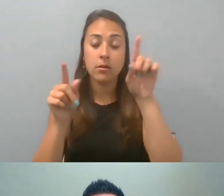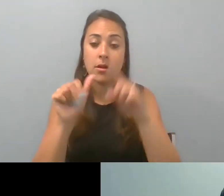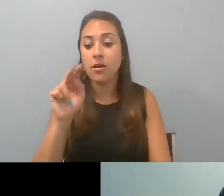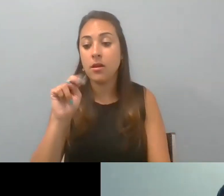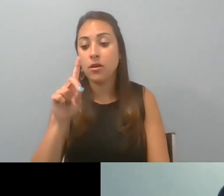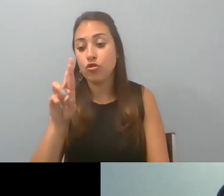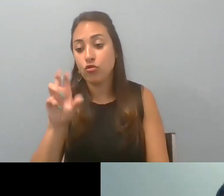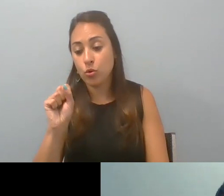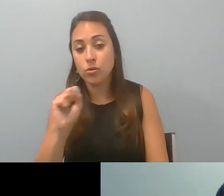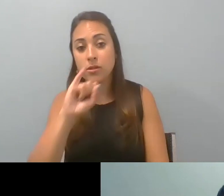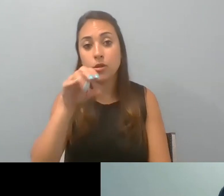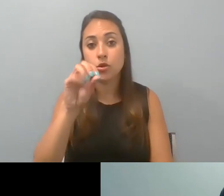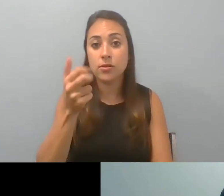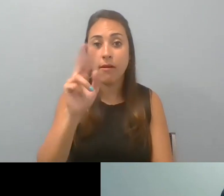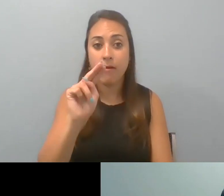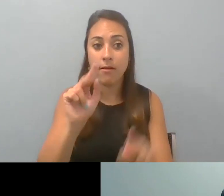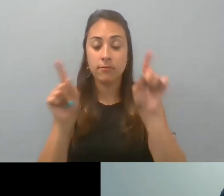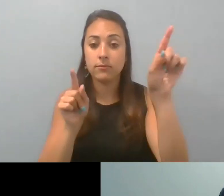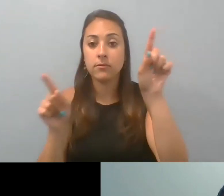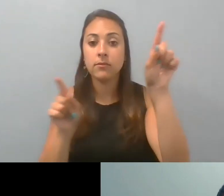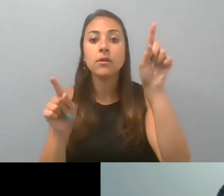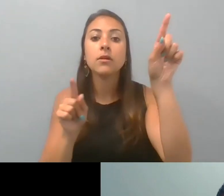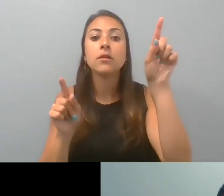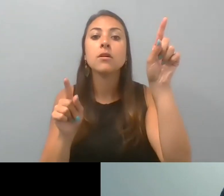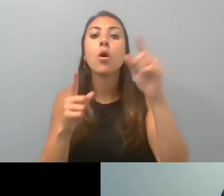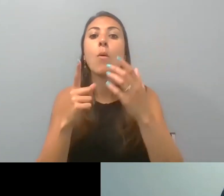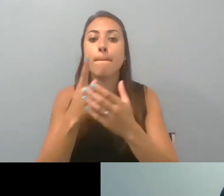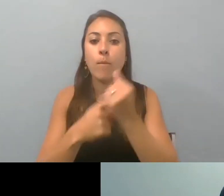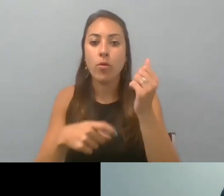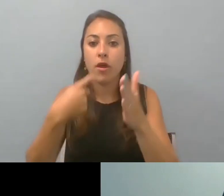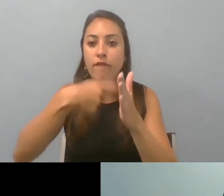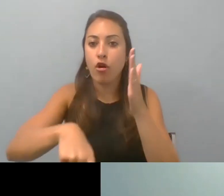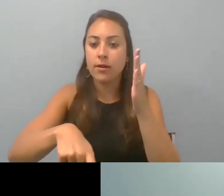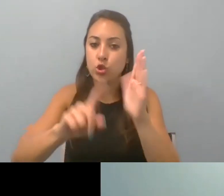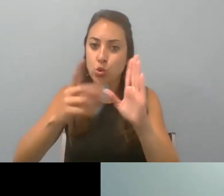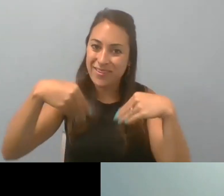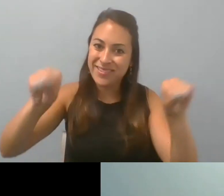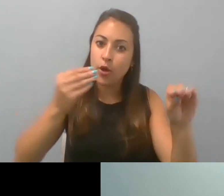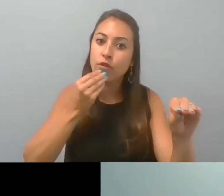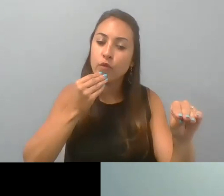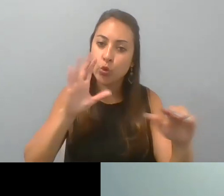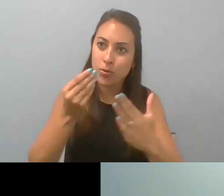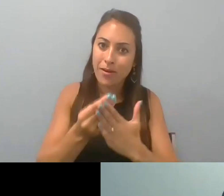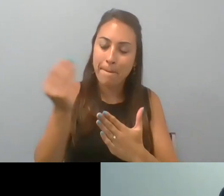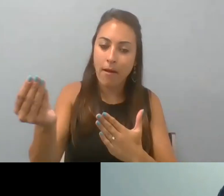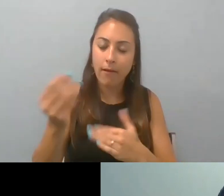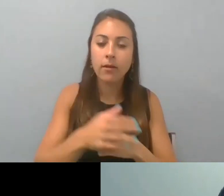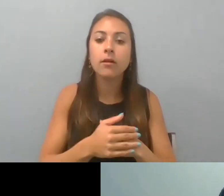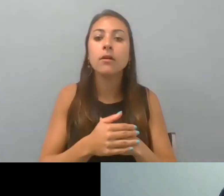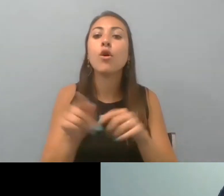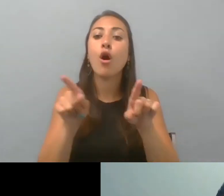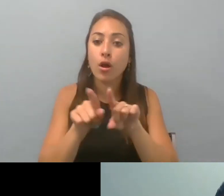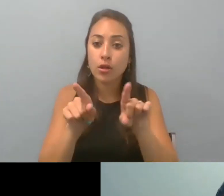inside the walls of the unit are priced to sell a la carte. We also have and